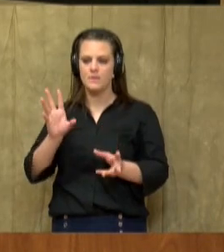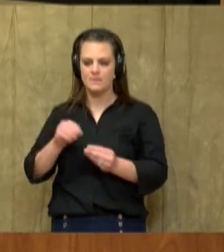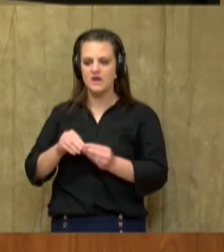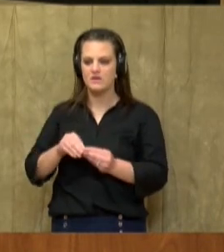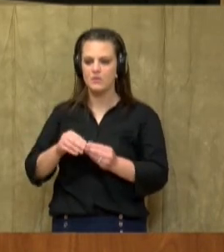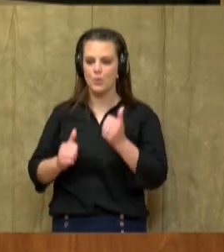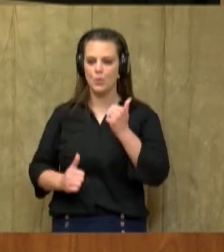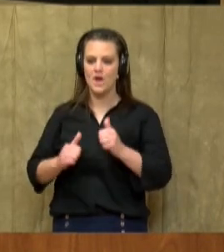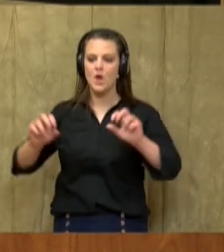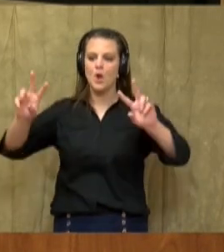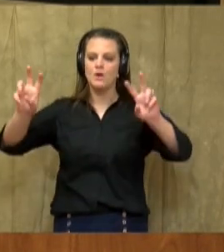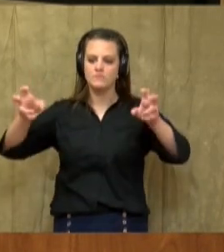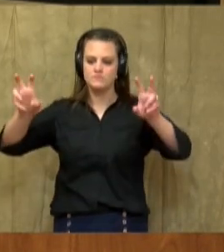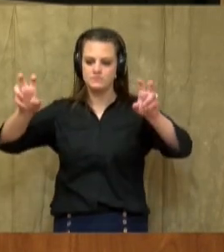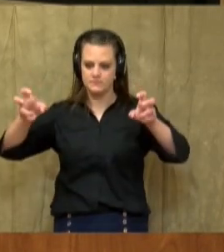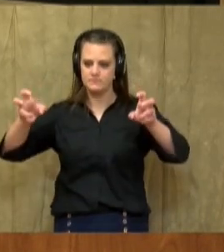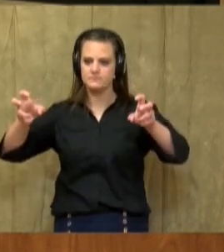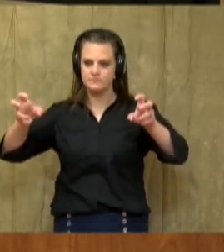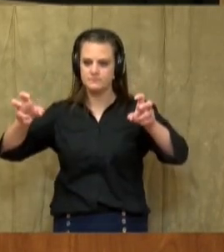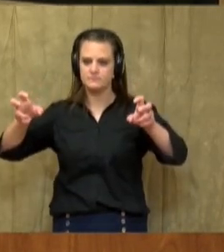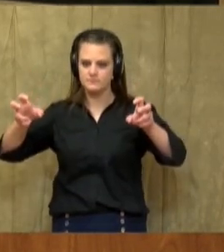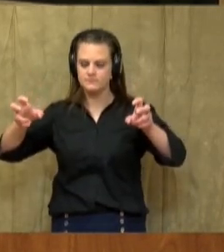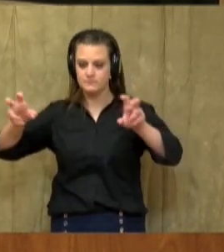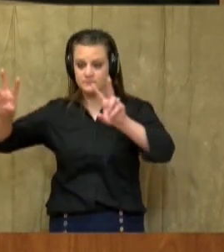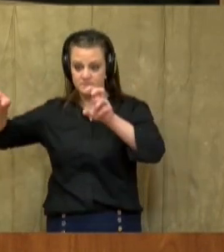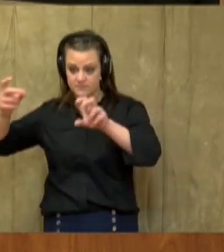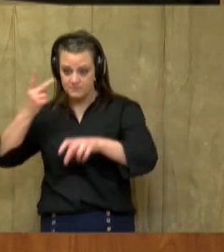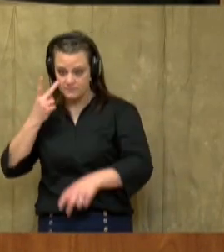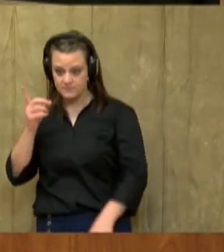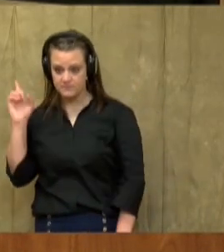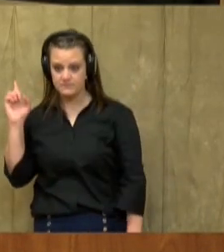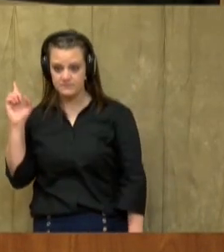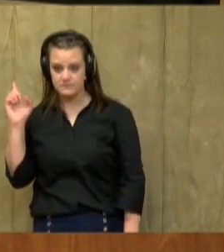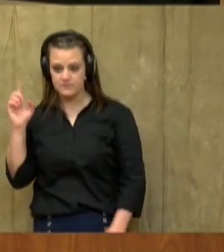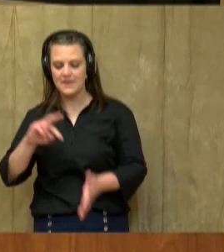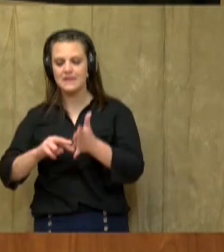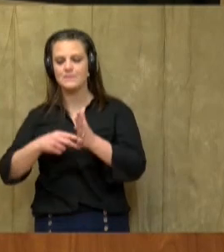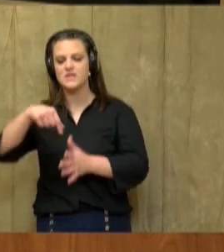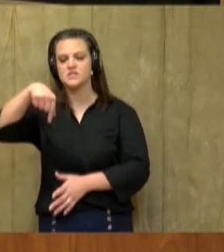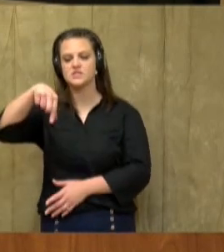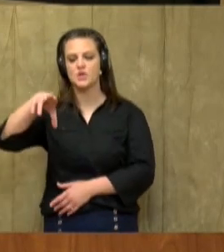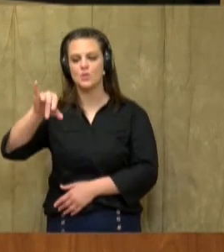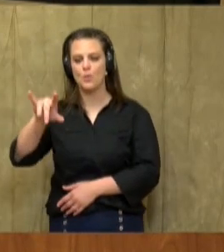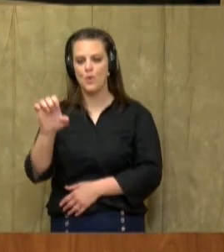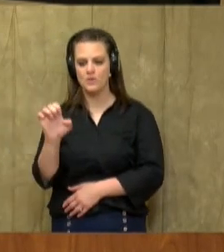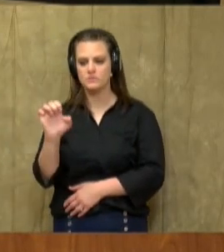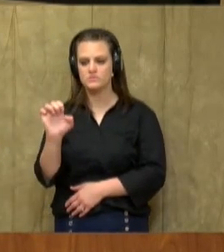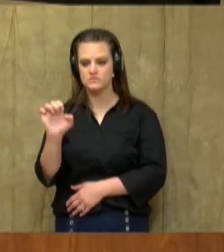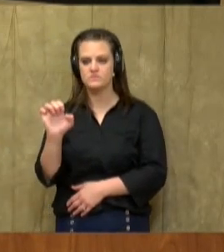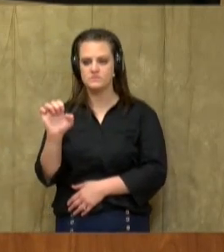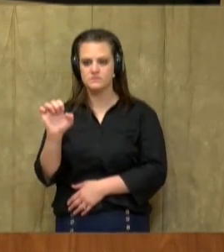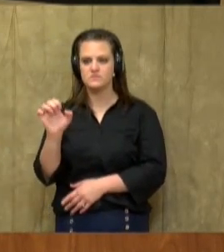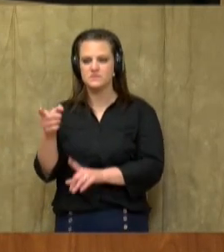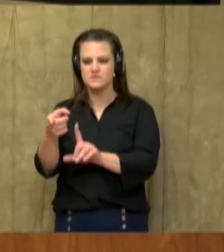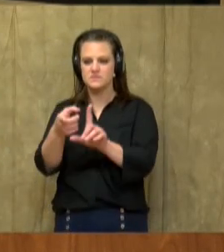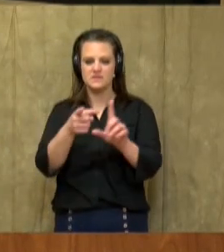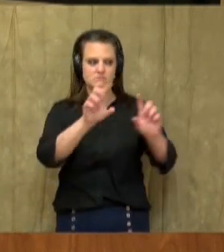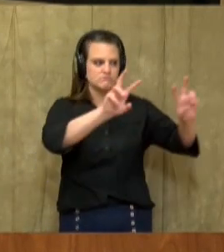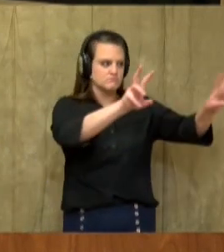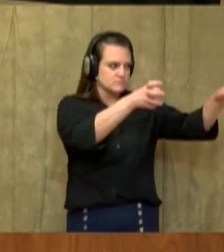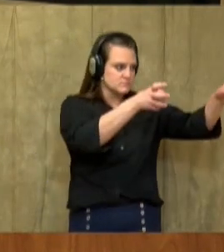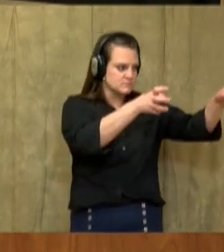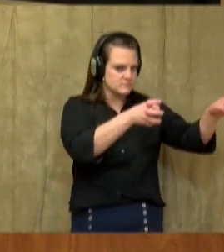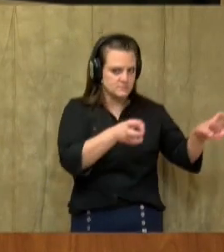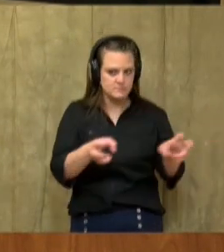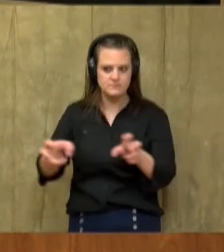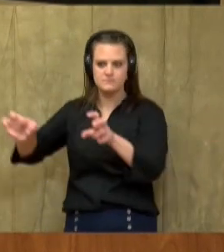Yes, it has the quotation marks about halfway down where it says, Caitlin secretly hoped he would stay forever. That came straight out of the